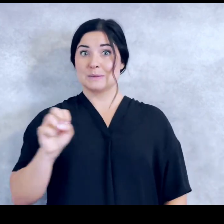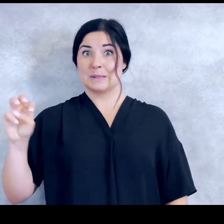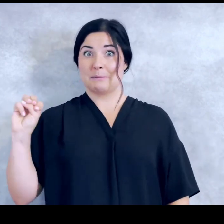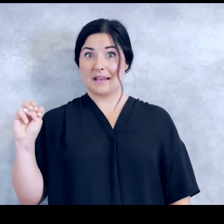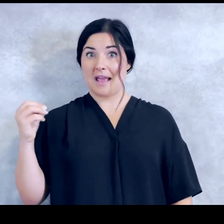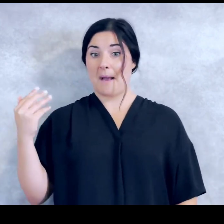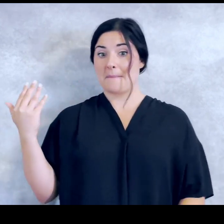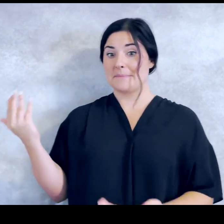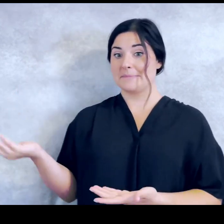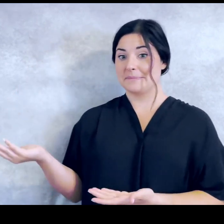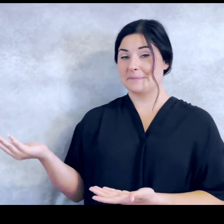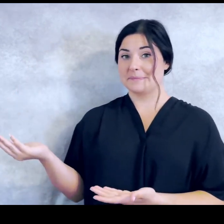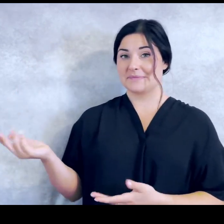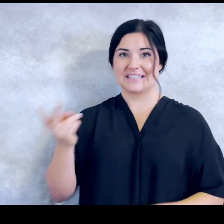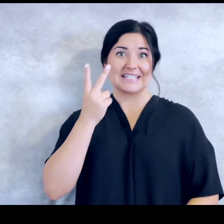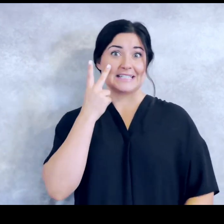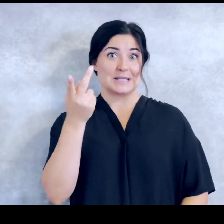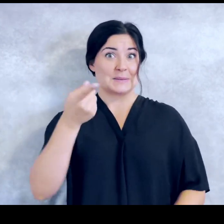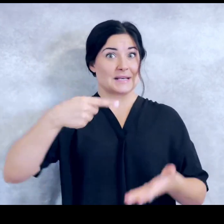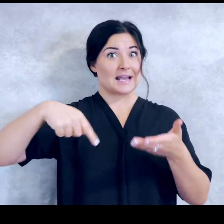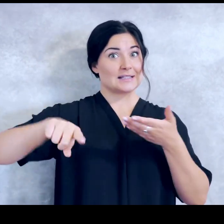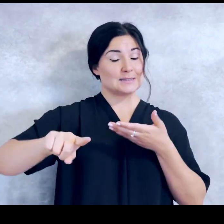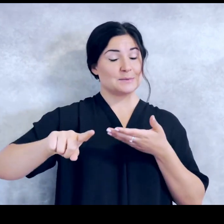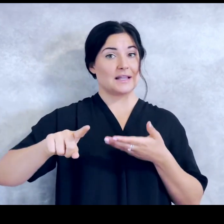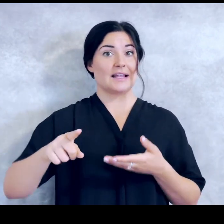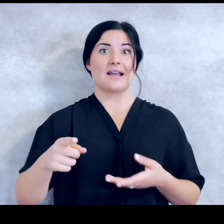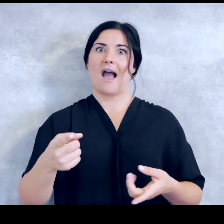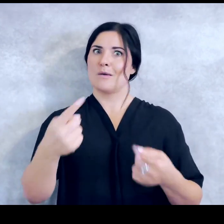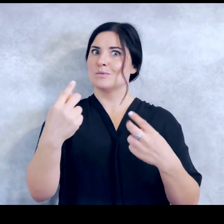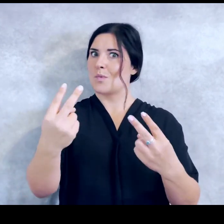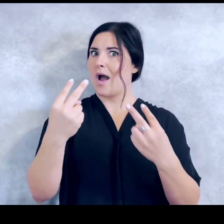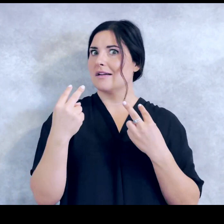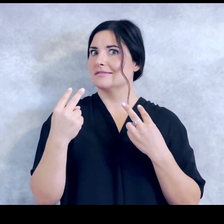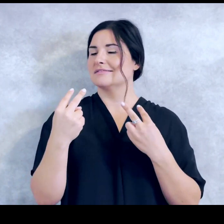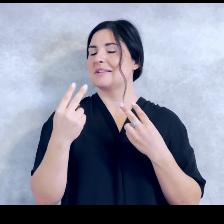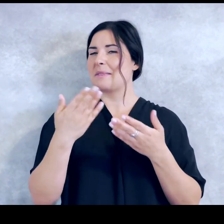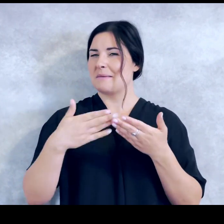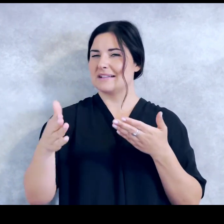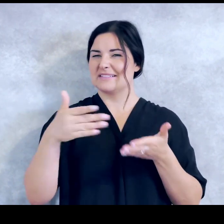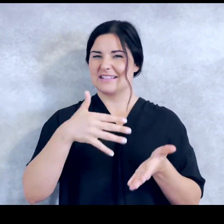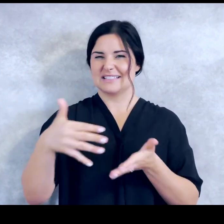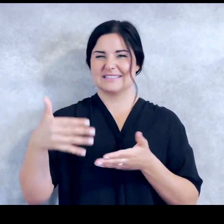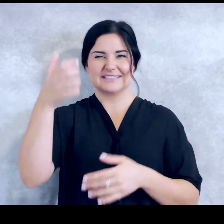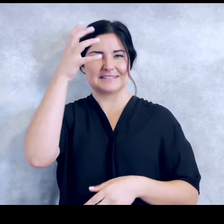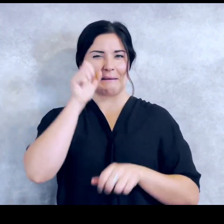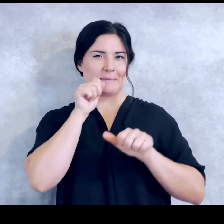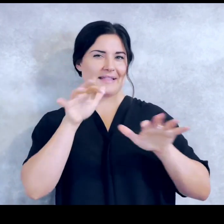channels @The Rock San Diego, and we'll see you next week. We don't want you to miss the rest of the series. God bless.